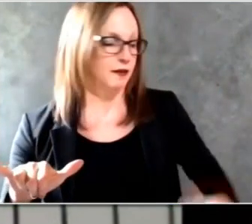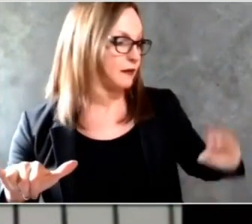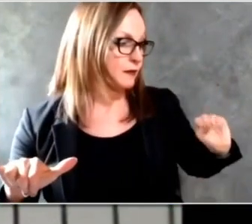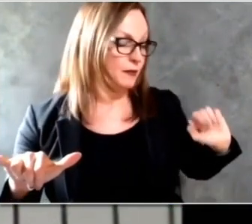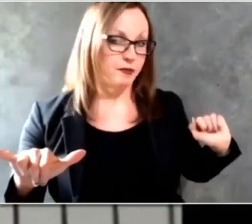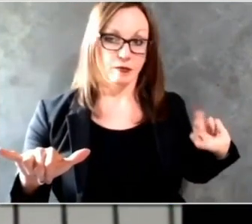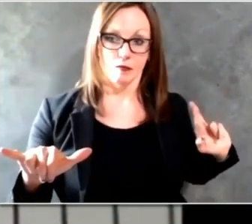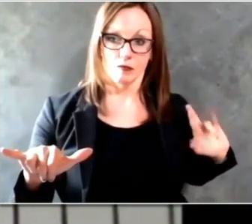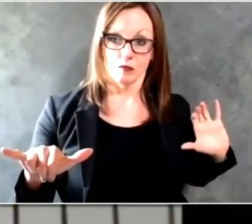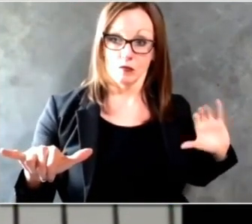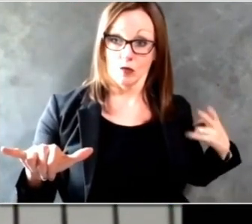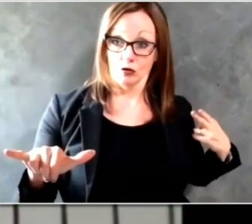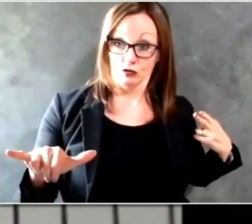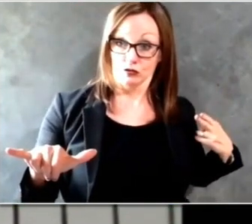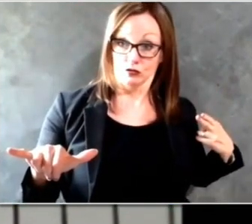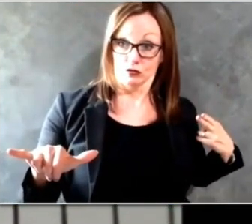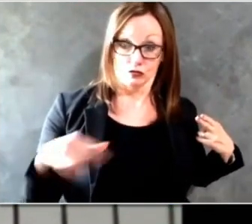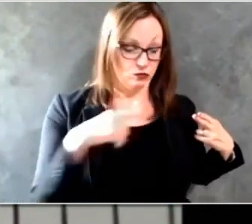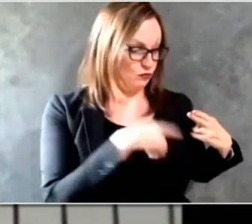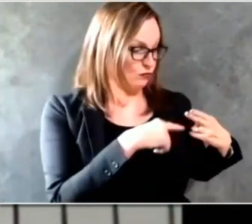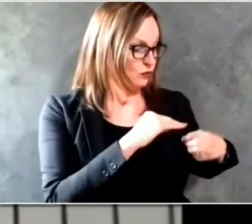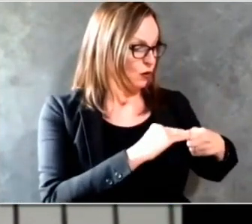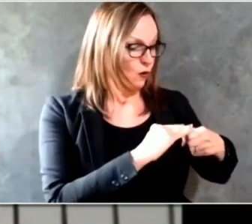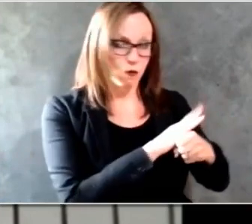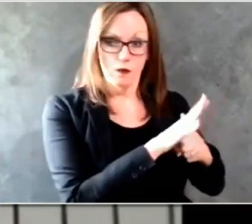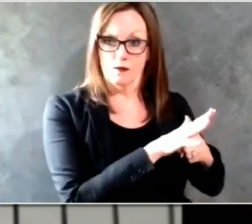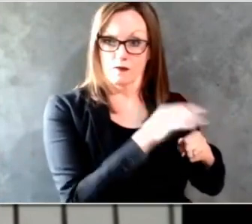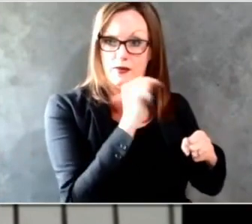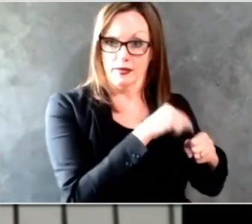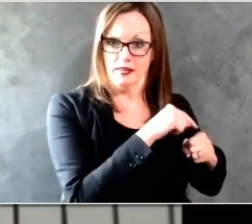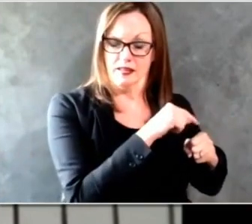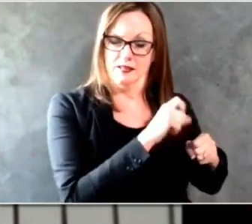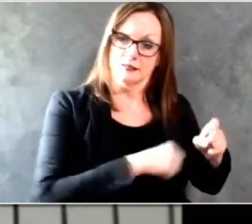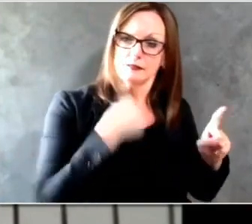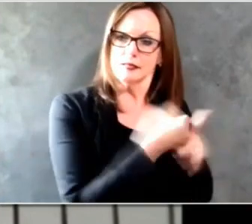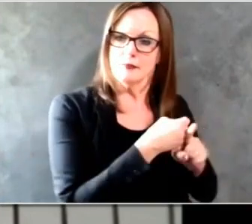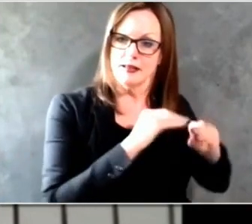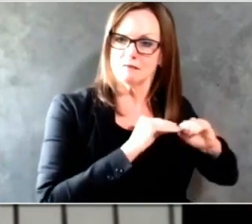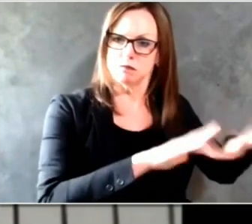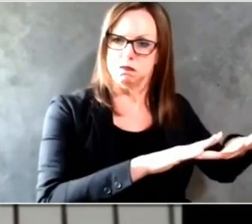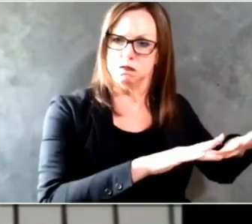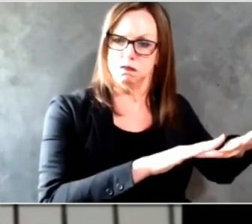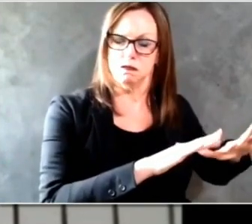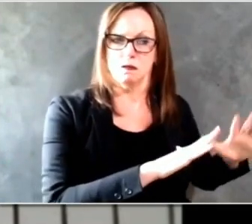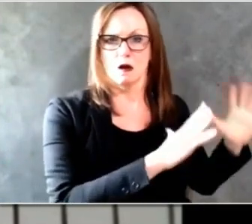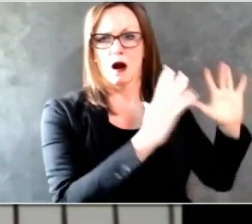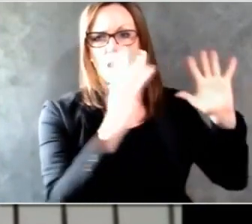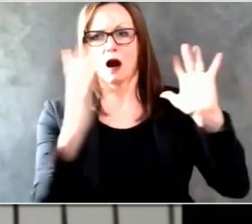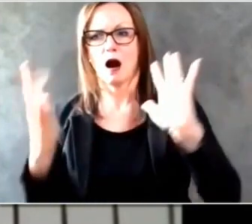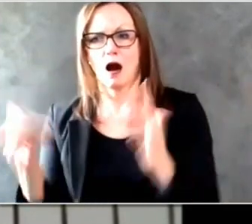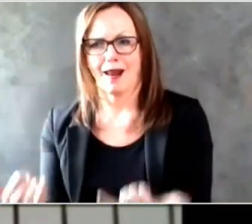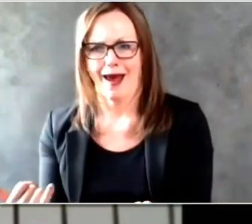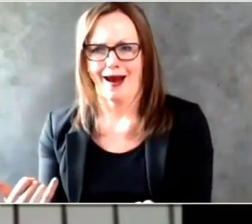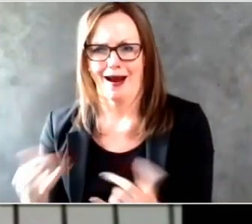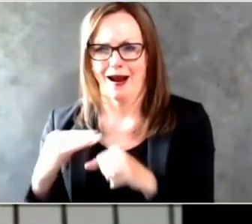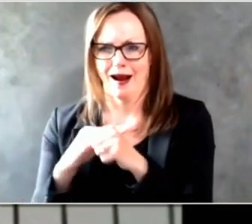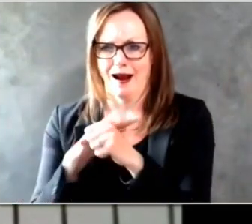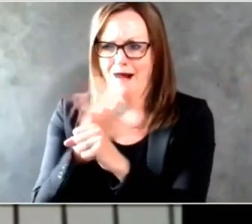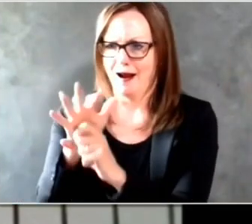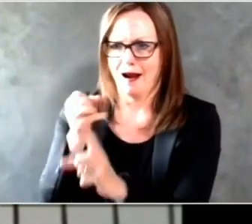What I will say is that we're not really able to compare apples and oranges because the tool that we currently have